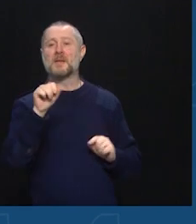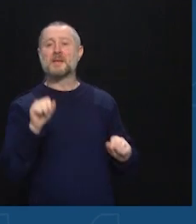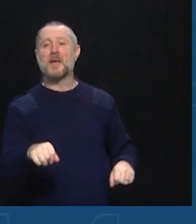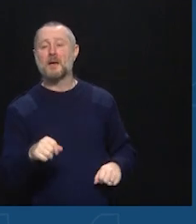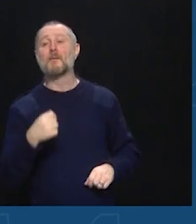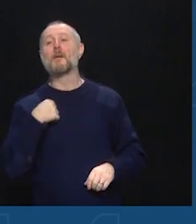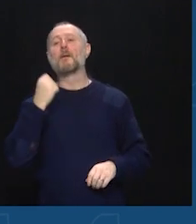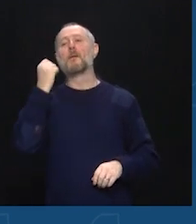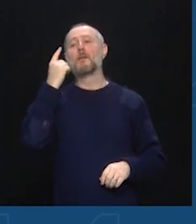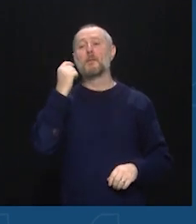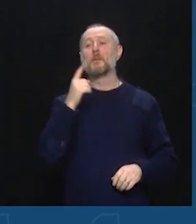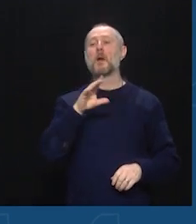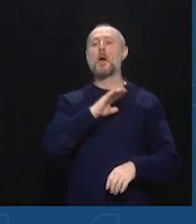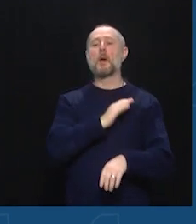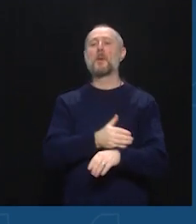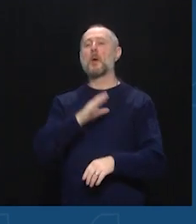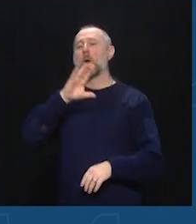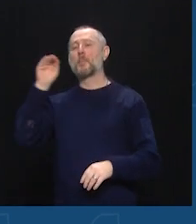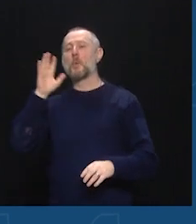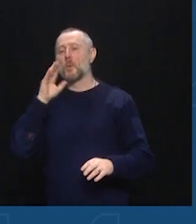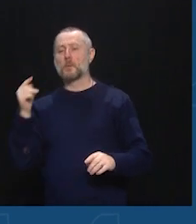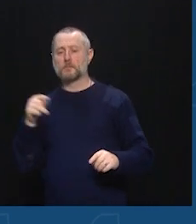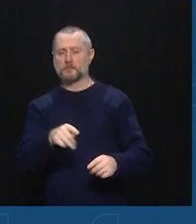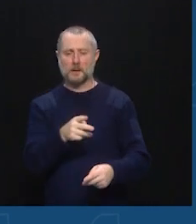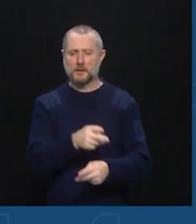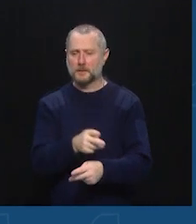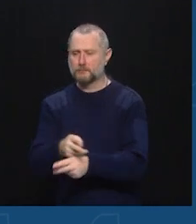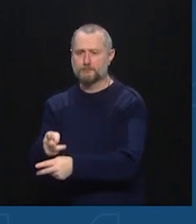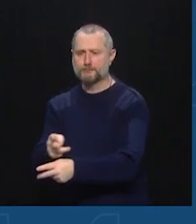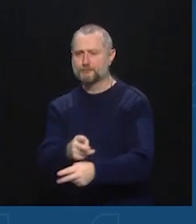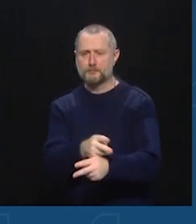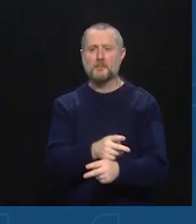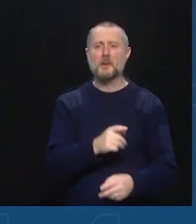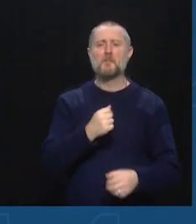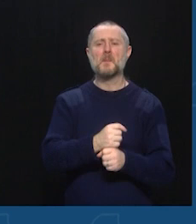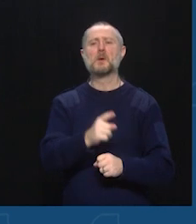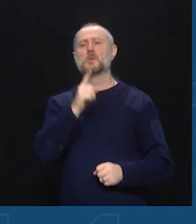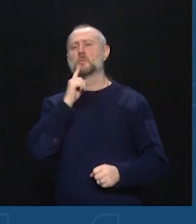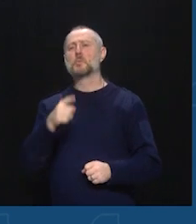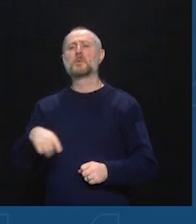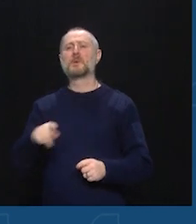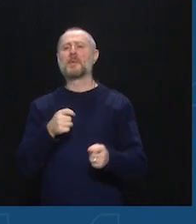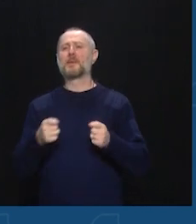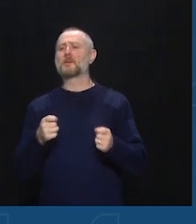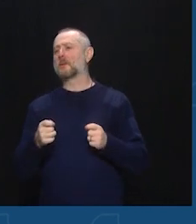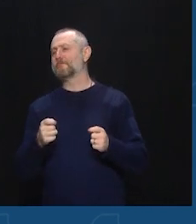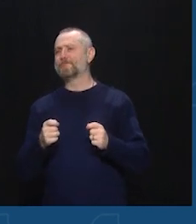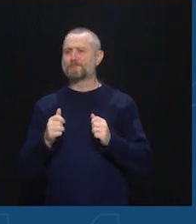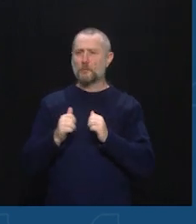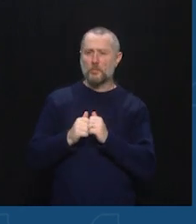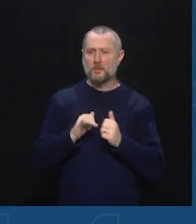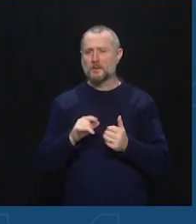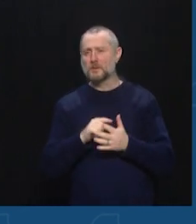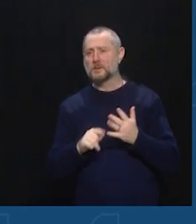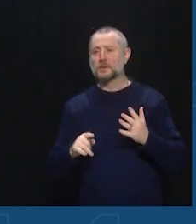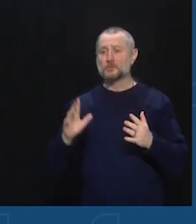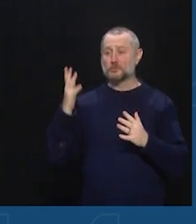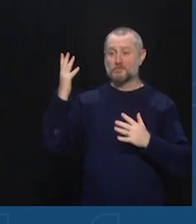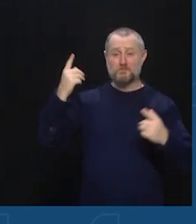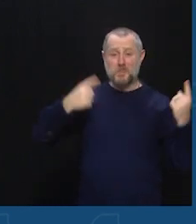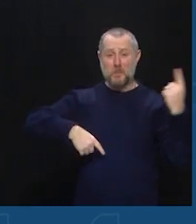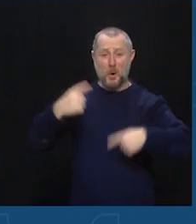and we are working in coordination with them to make sure that we are dealing with the big tree branches that might be